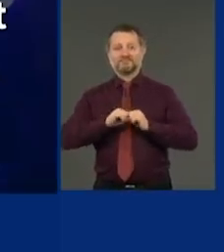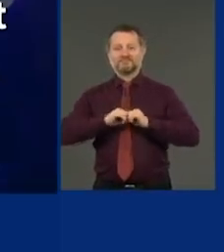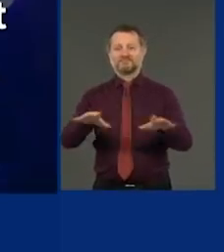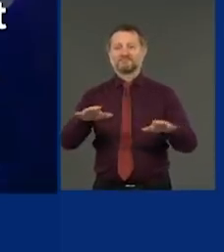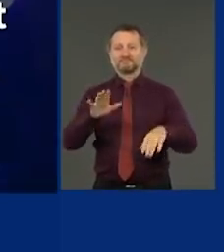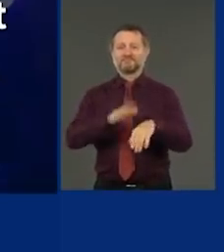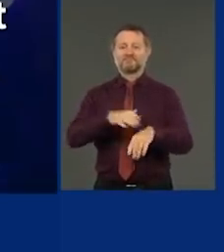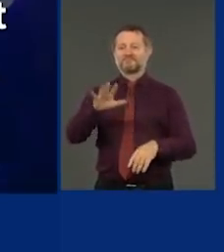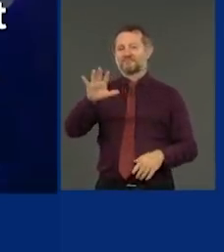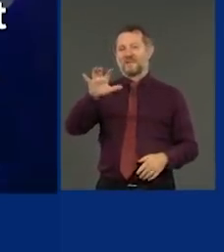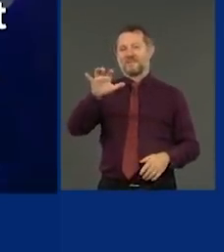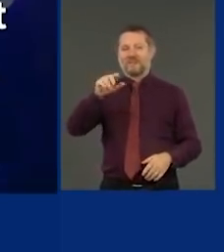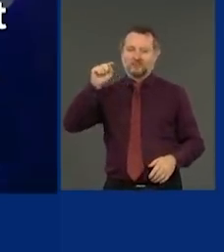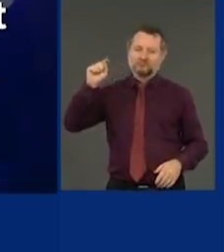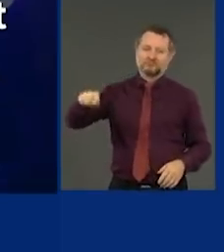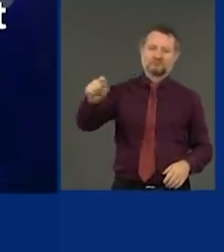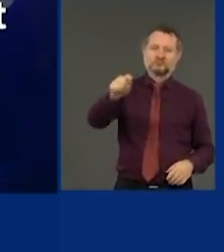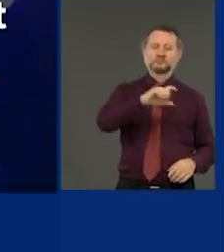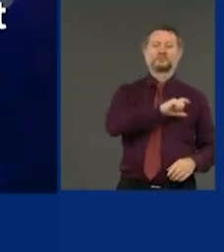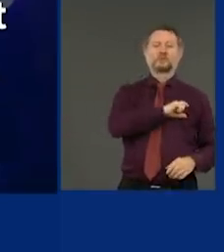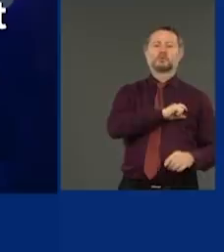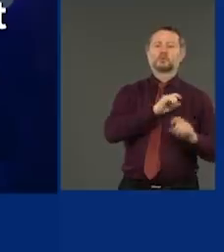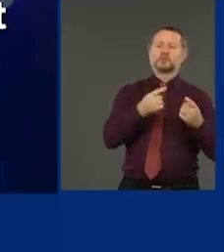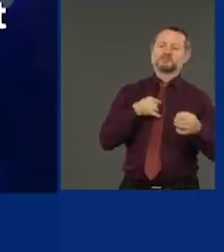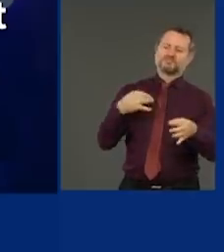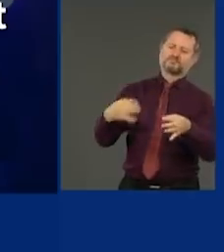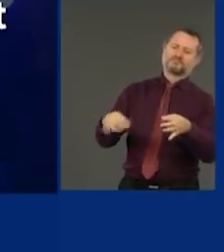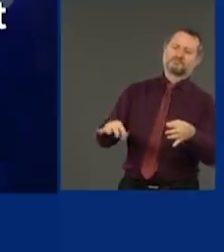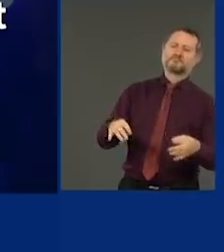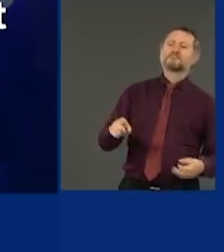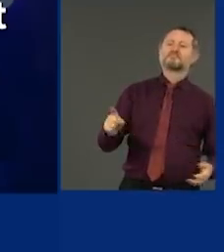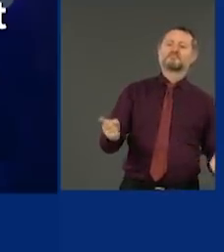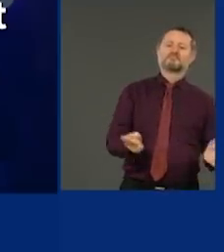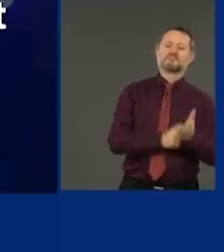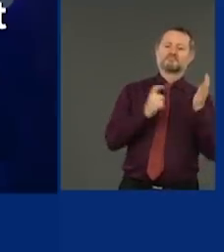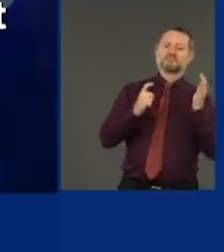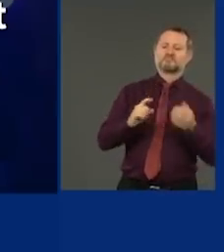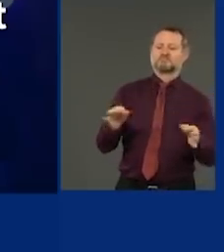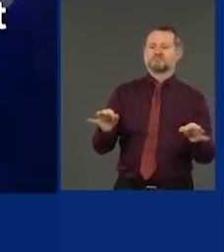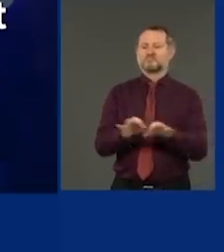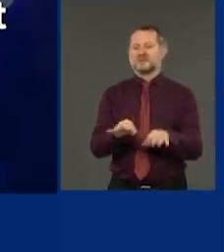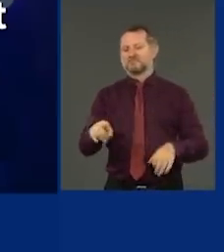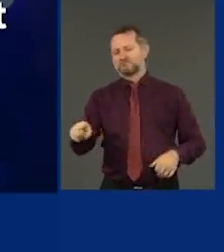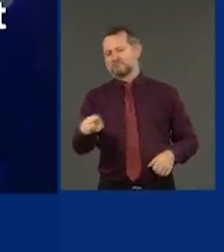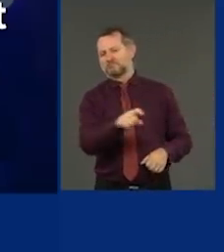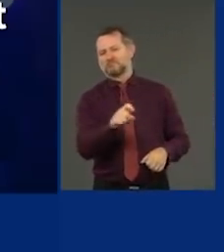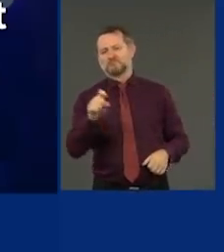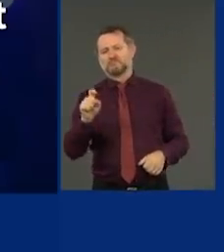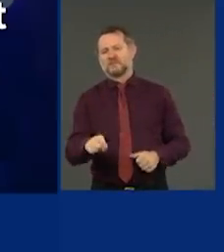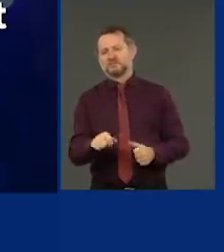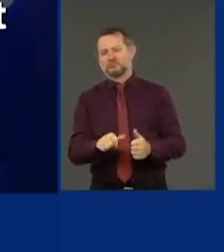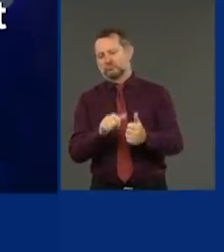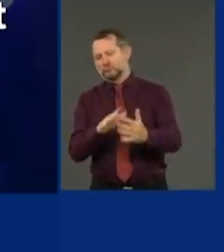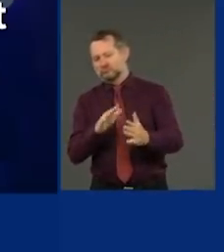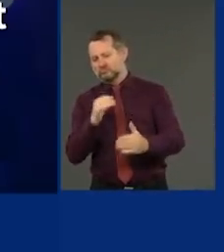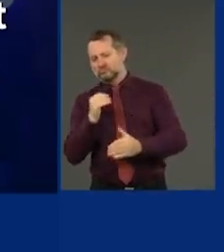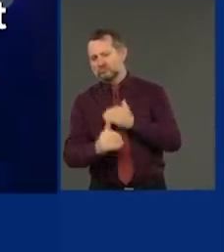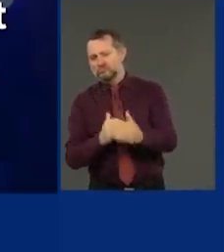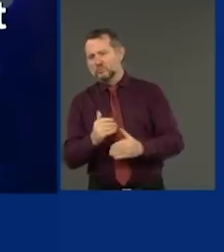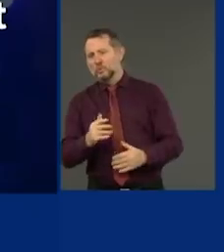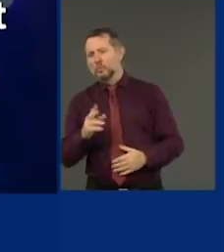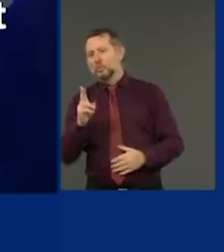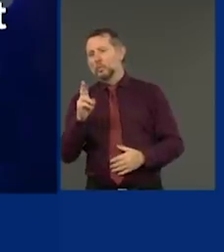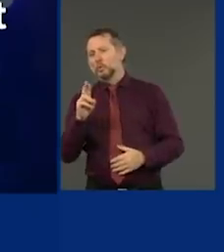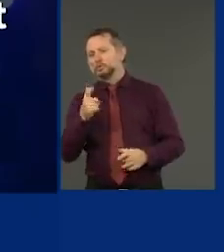the letter is explaining that it is imperative that we address this urgent